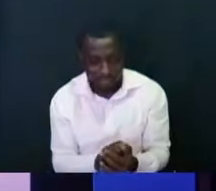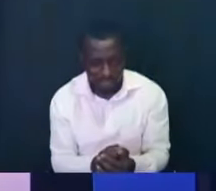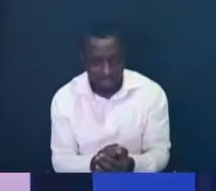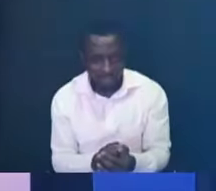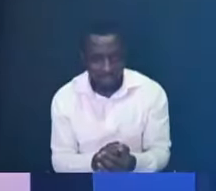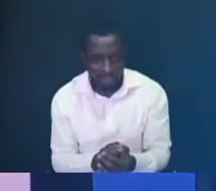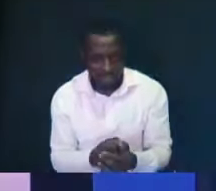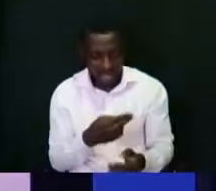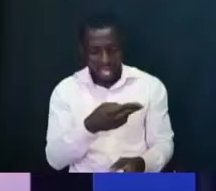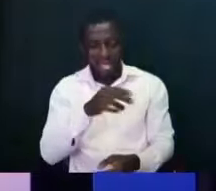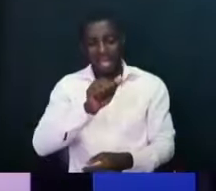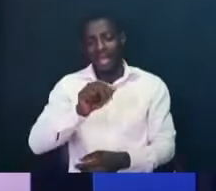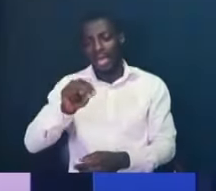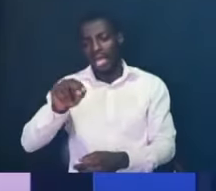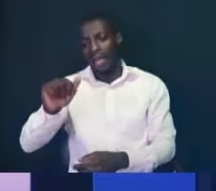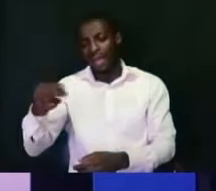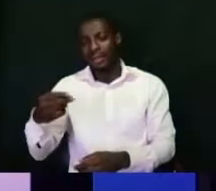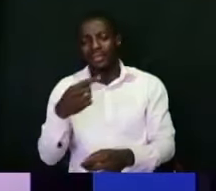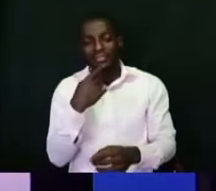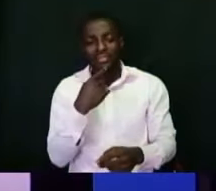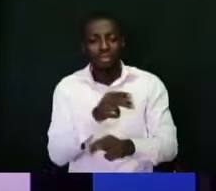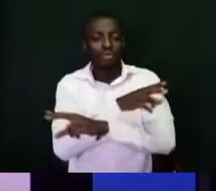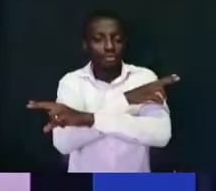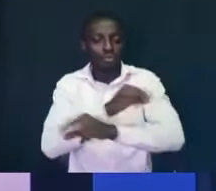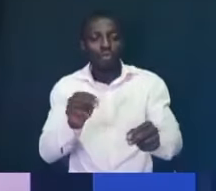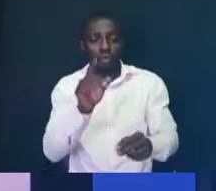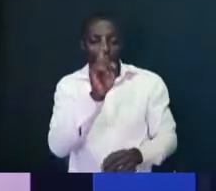Hannah says, there is no one holy like the Lord.